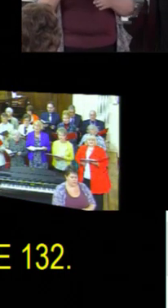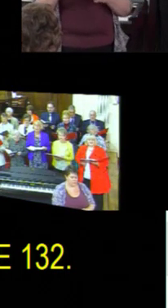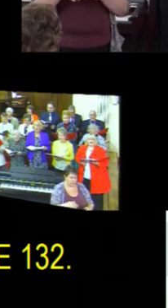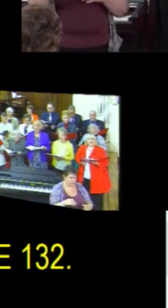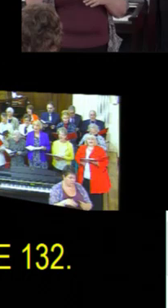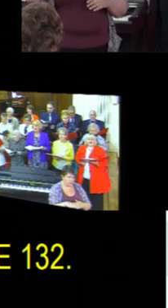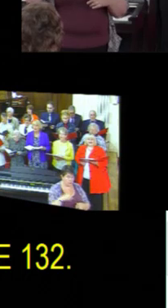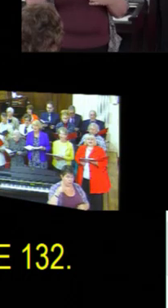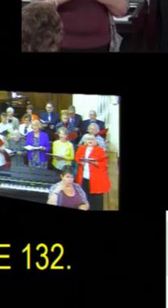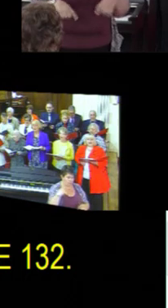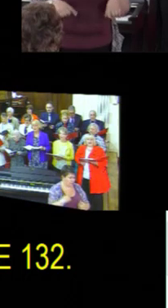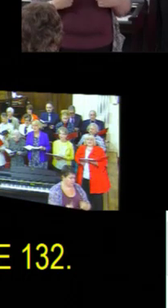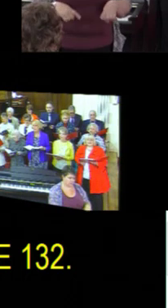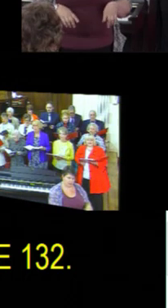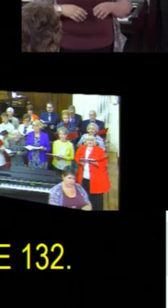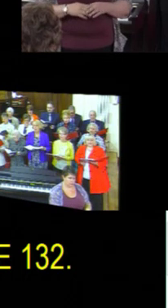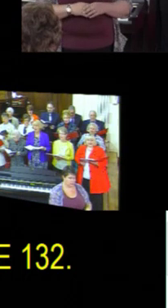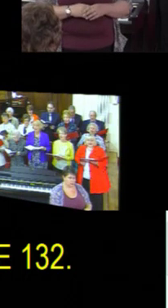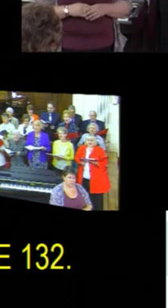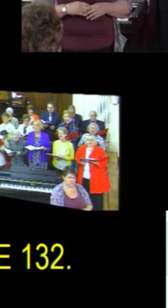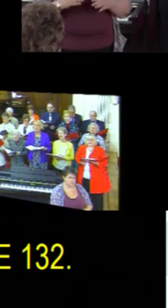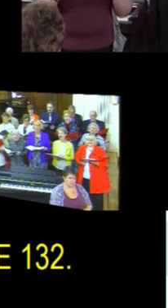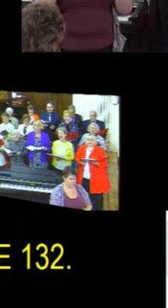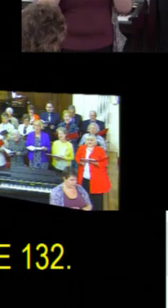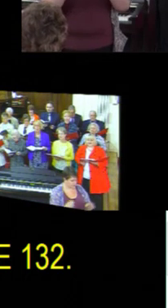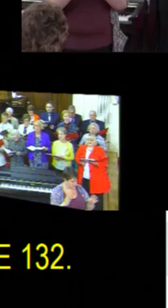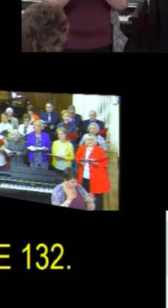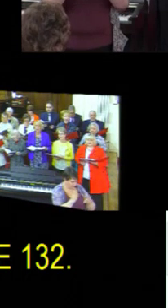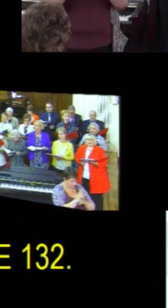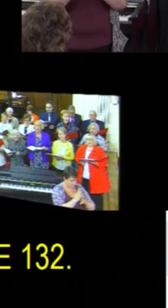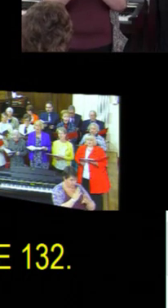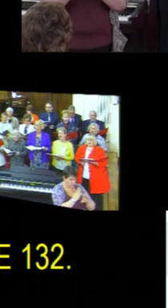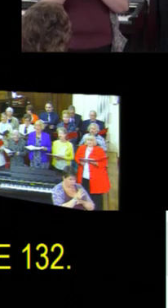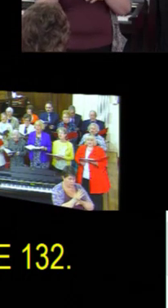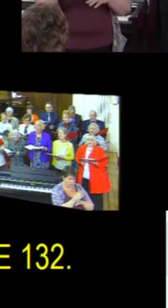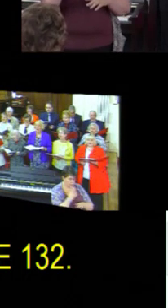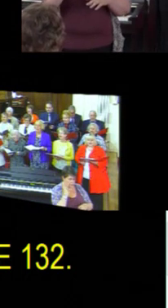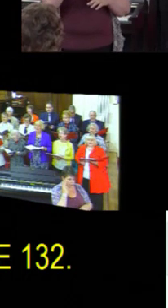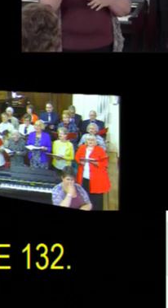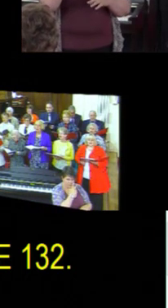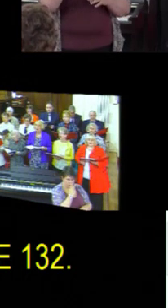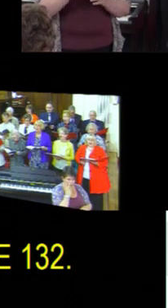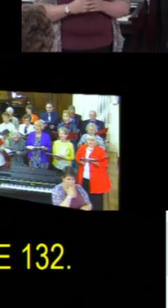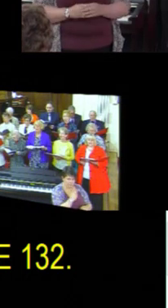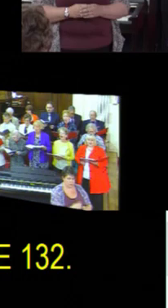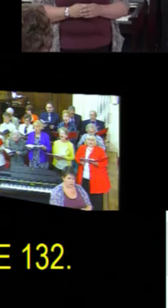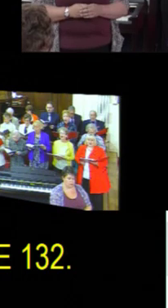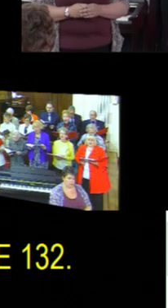Thank you.